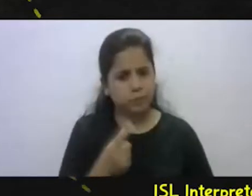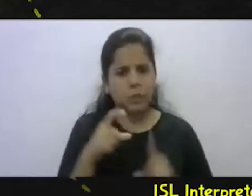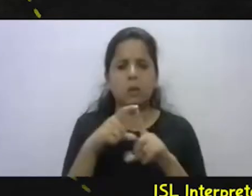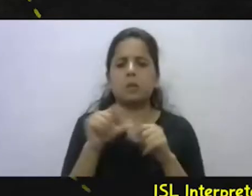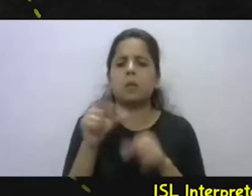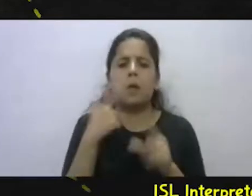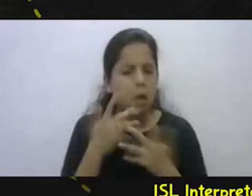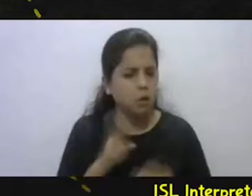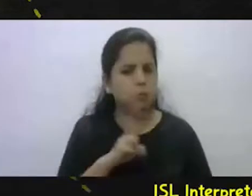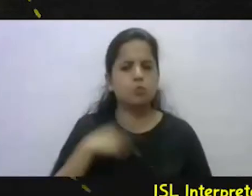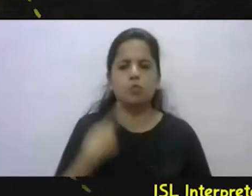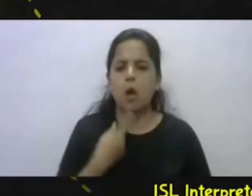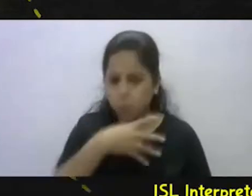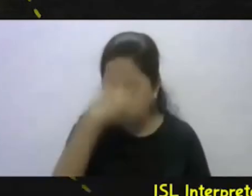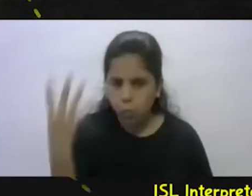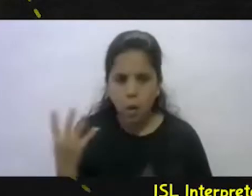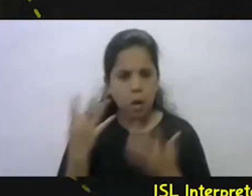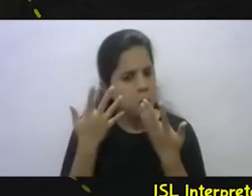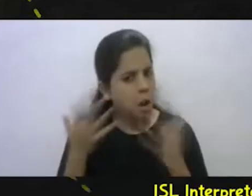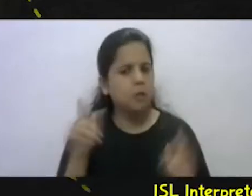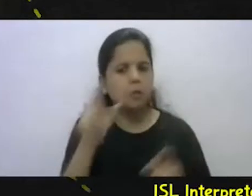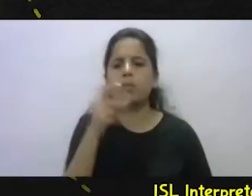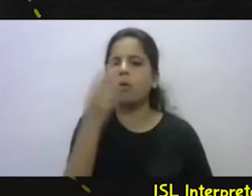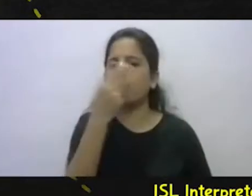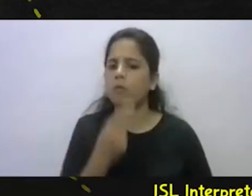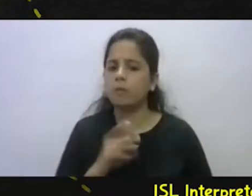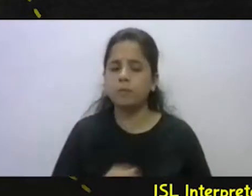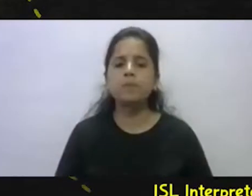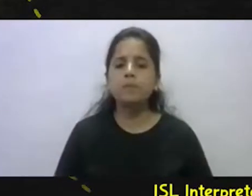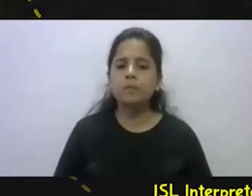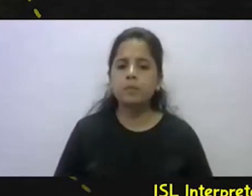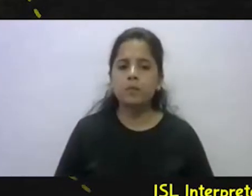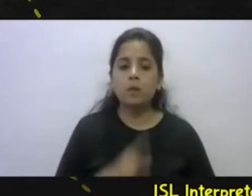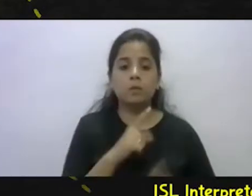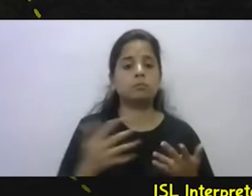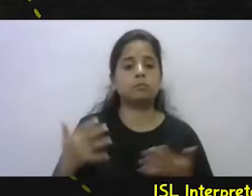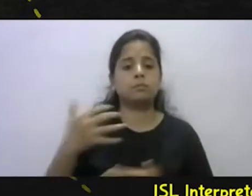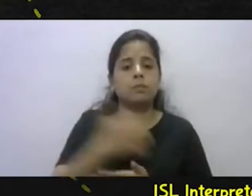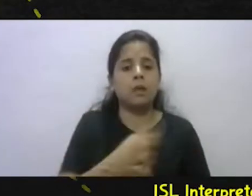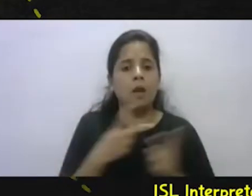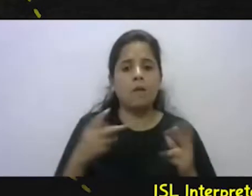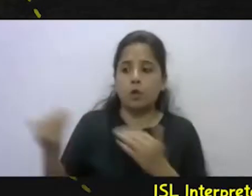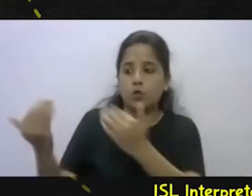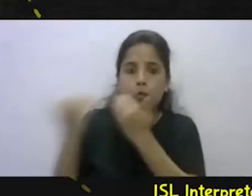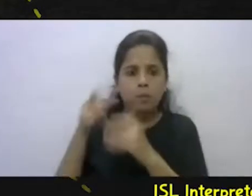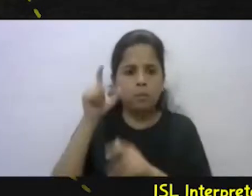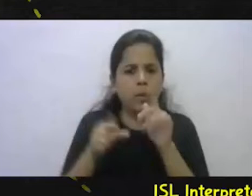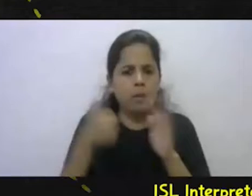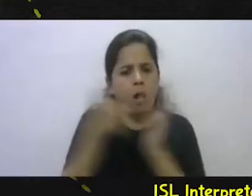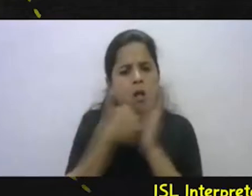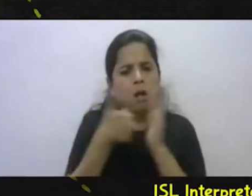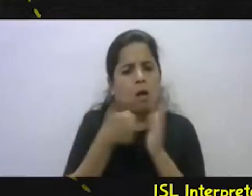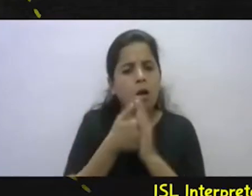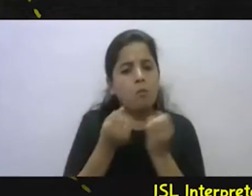people or it's trans people or queer people, and kind of gathering a lot of support and followers just on the basis